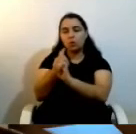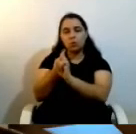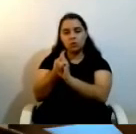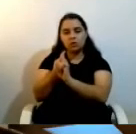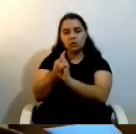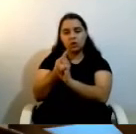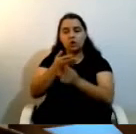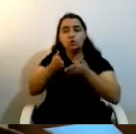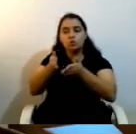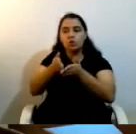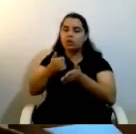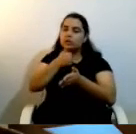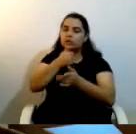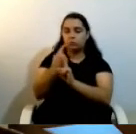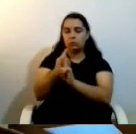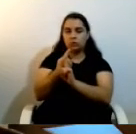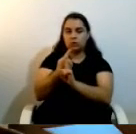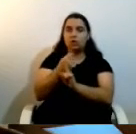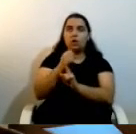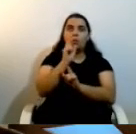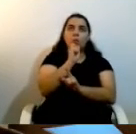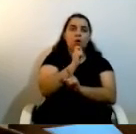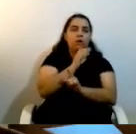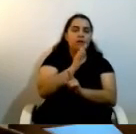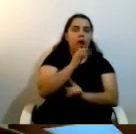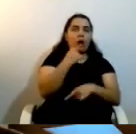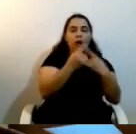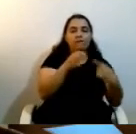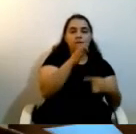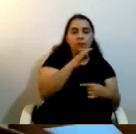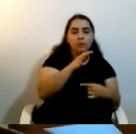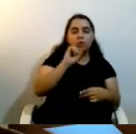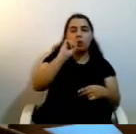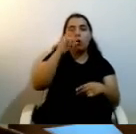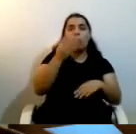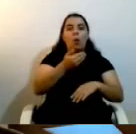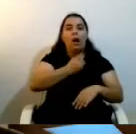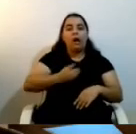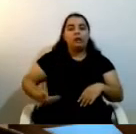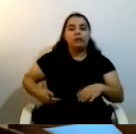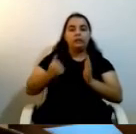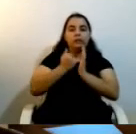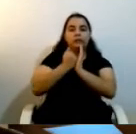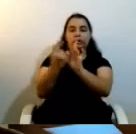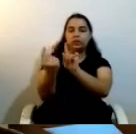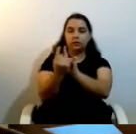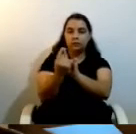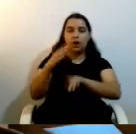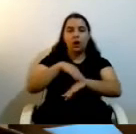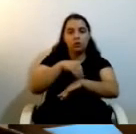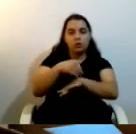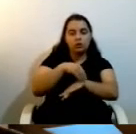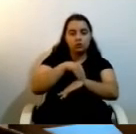assistant whom the person trusts. In Sweden, a number of assistance provider